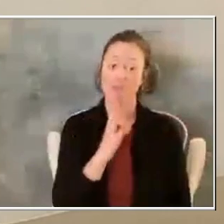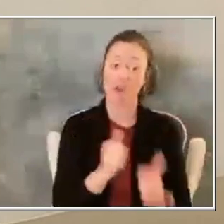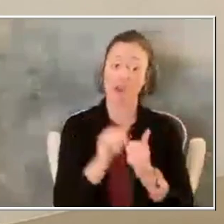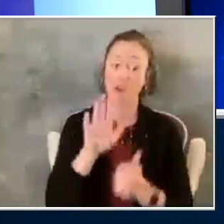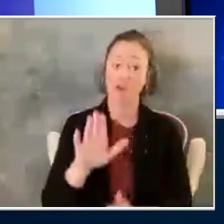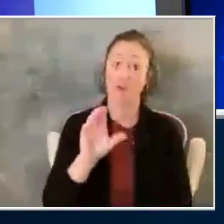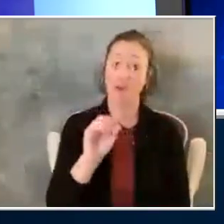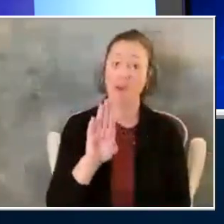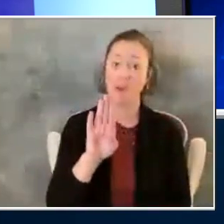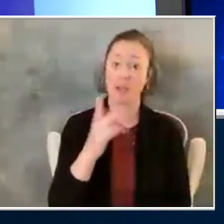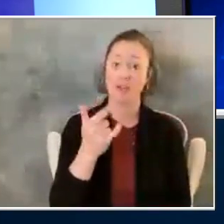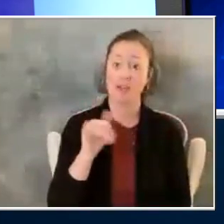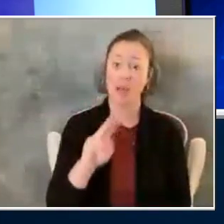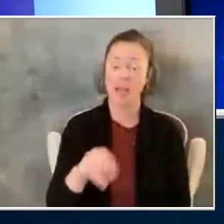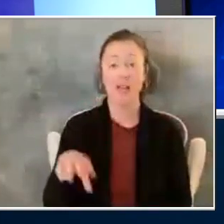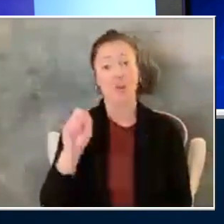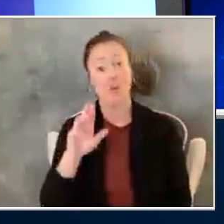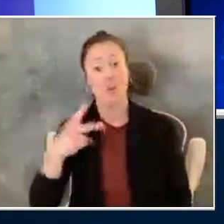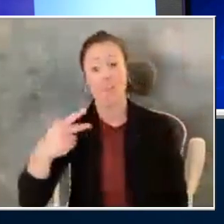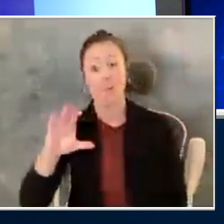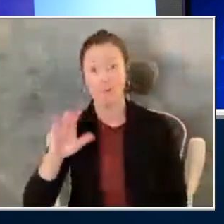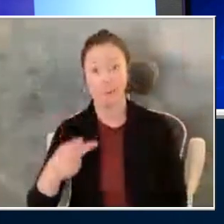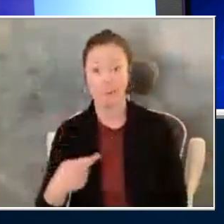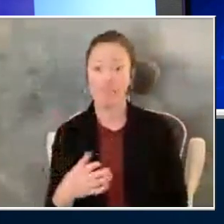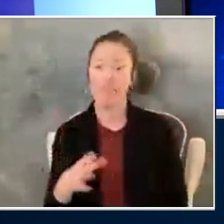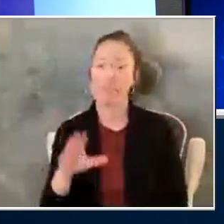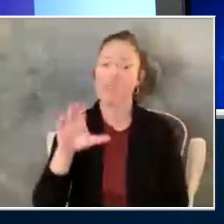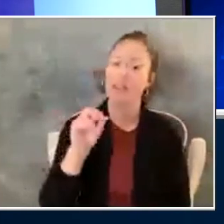doctor. Connie, what's the takeaway?